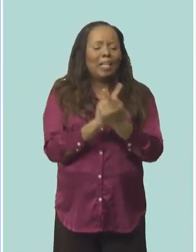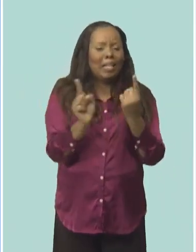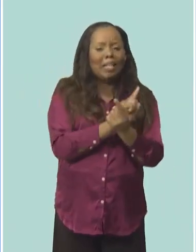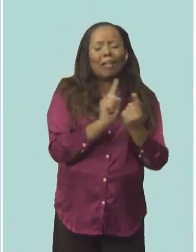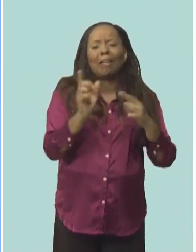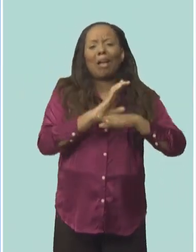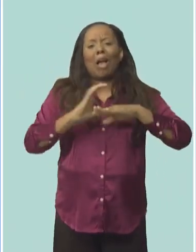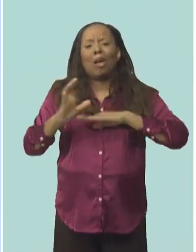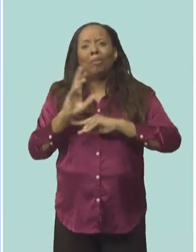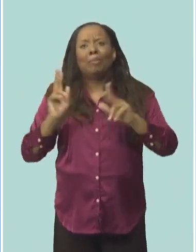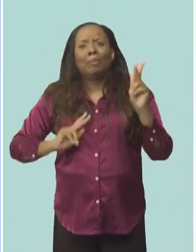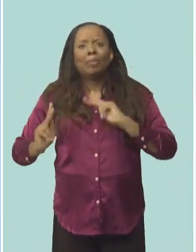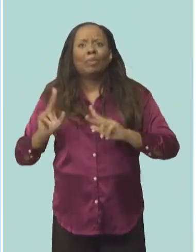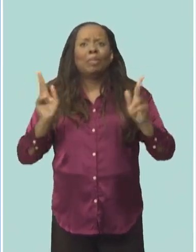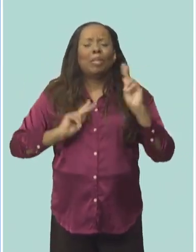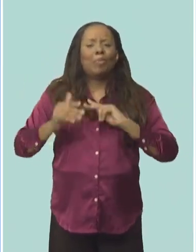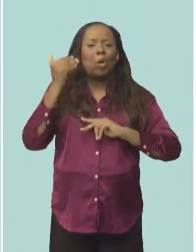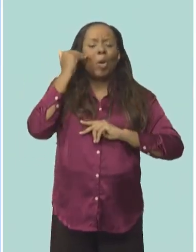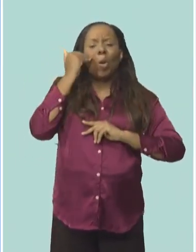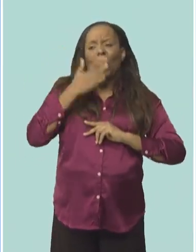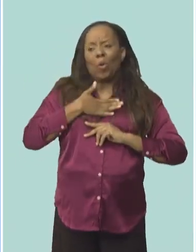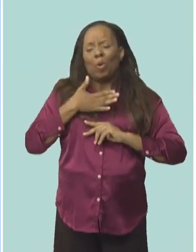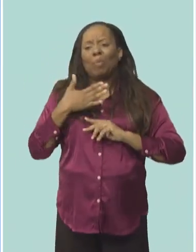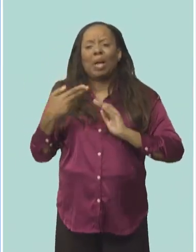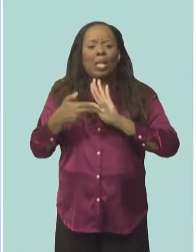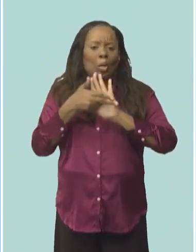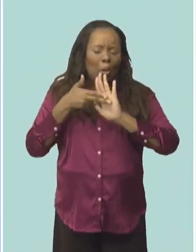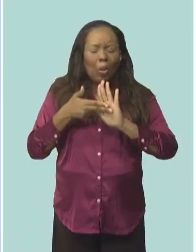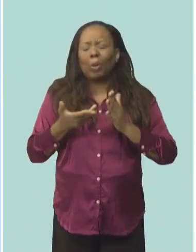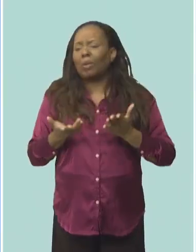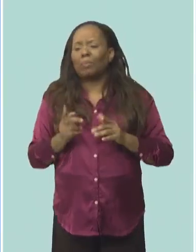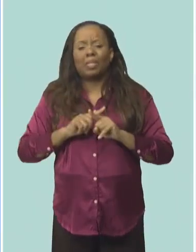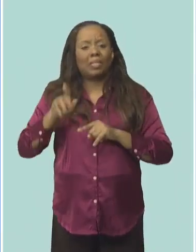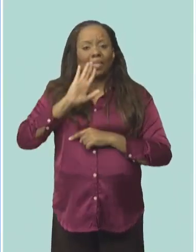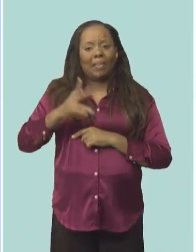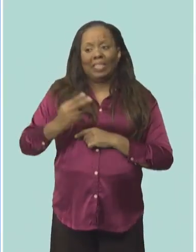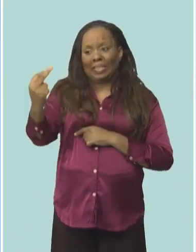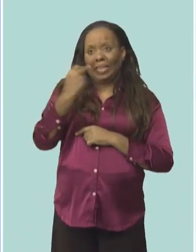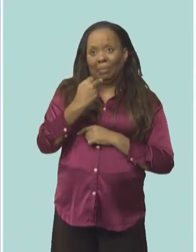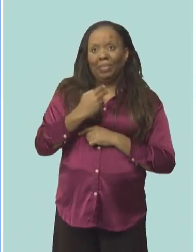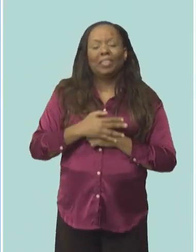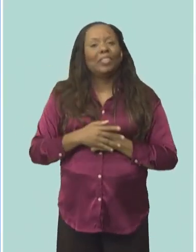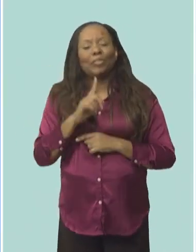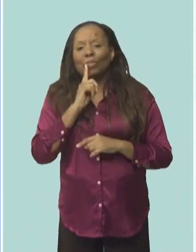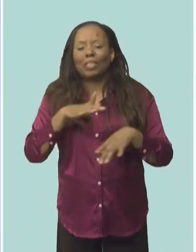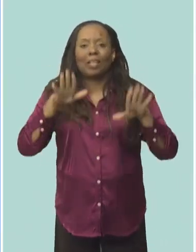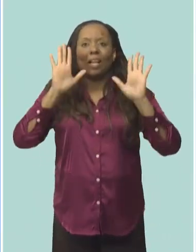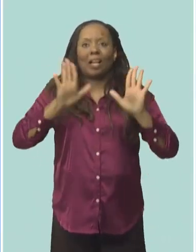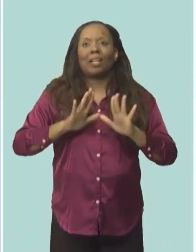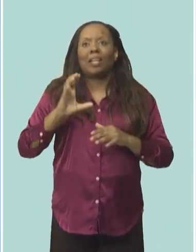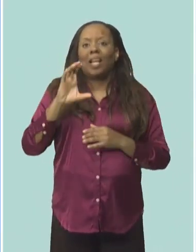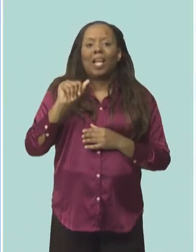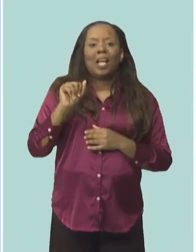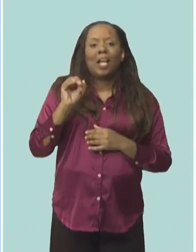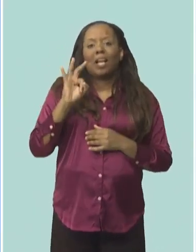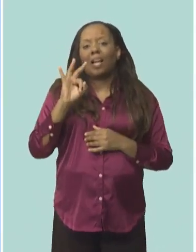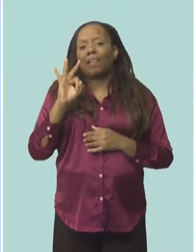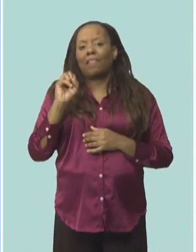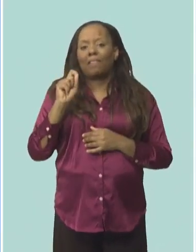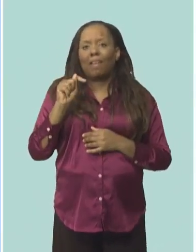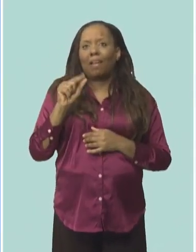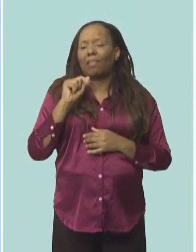and people who would have been familiar with the brand but have never seen it in person. So in all, Carifesta Grand Market was lovely for